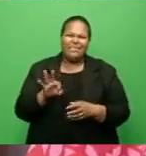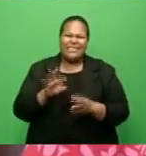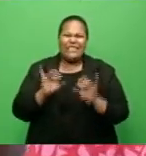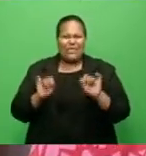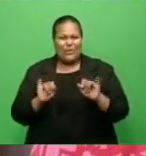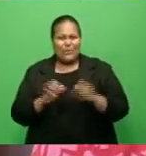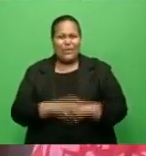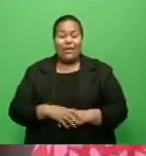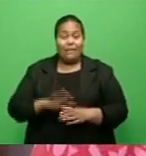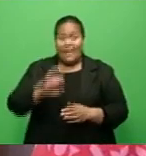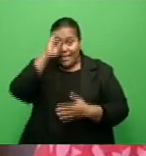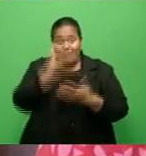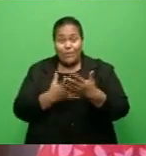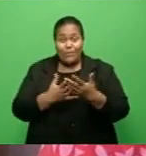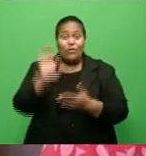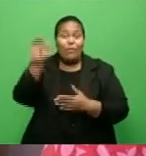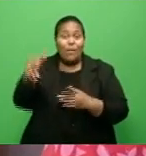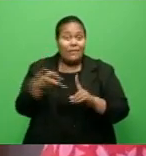domestic violence